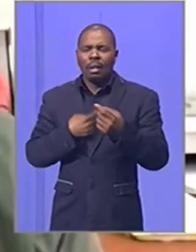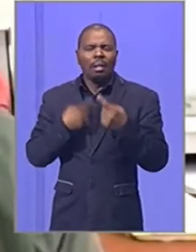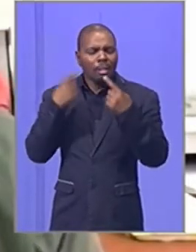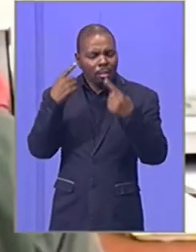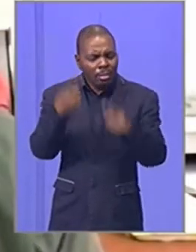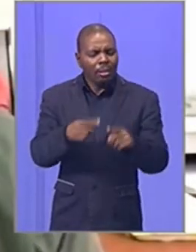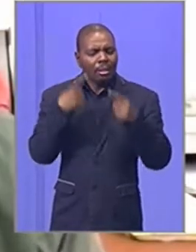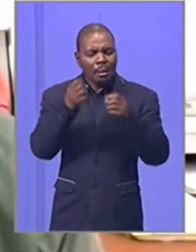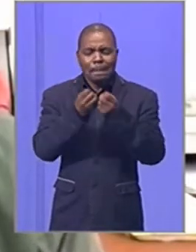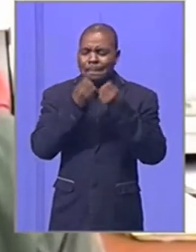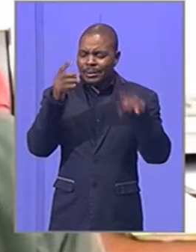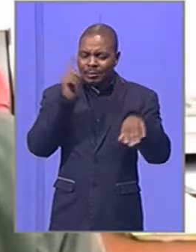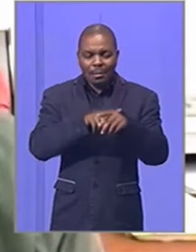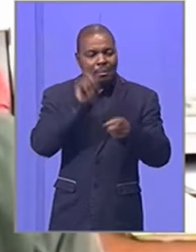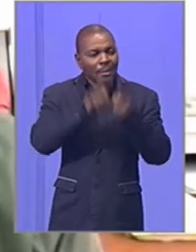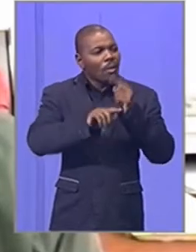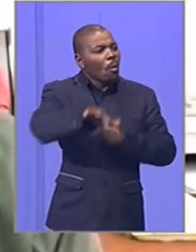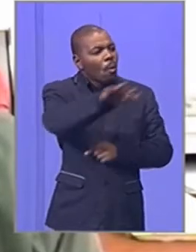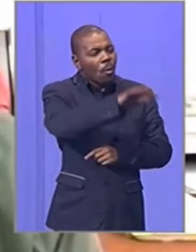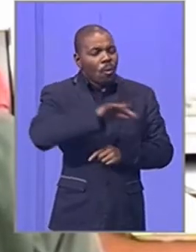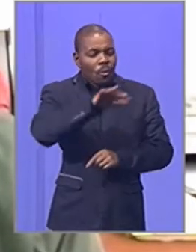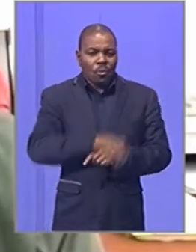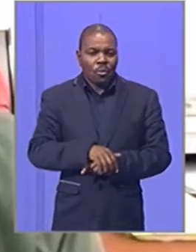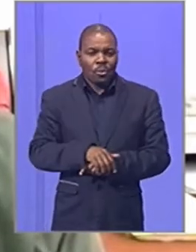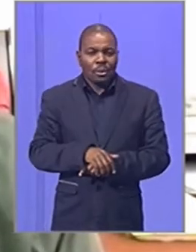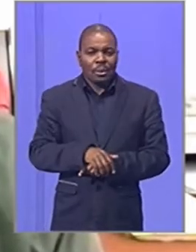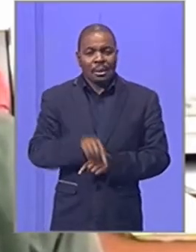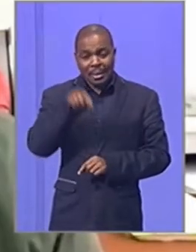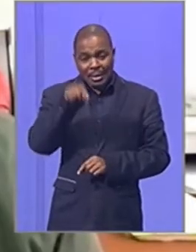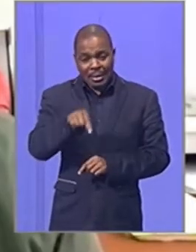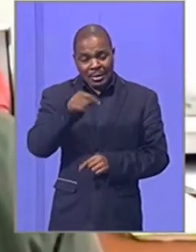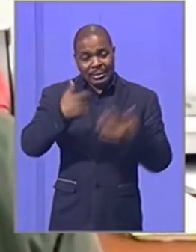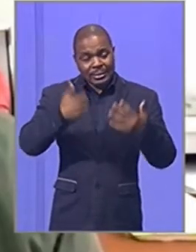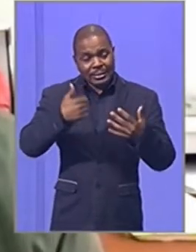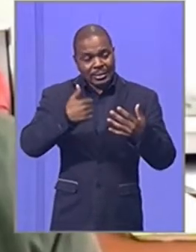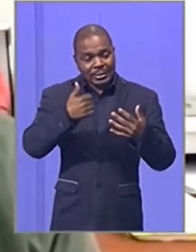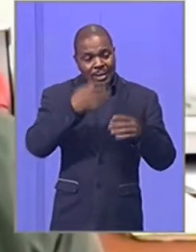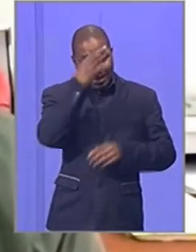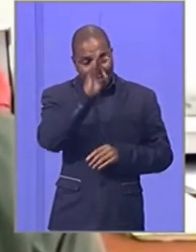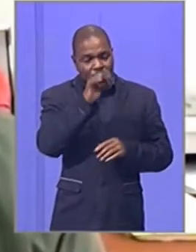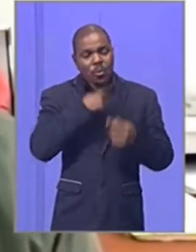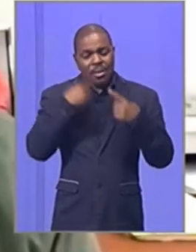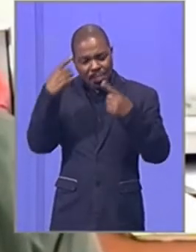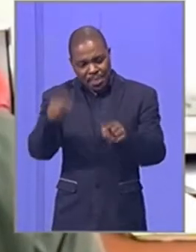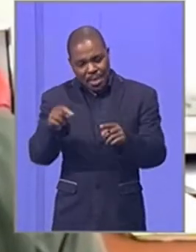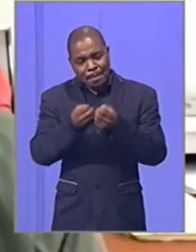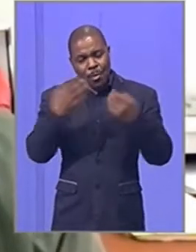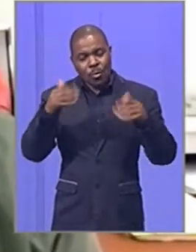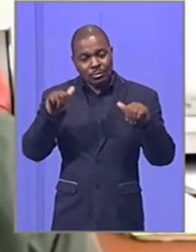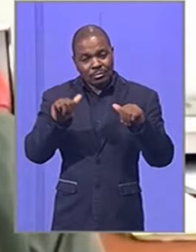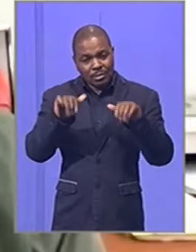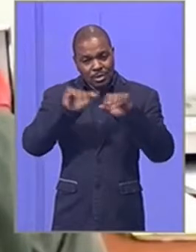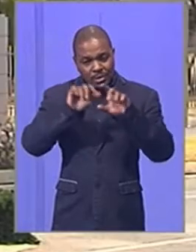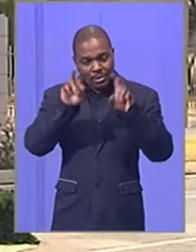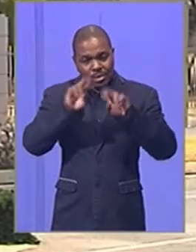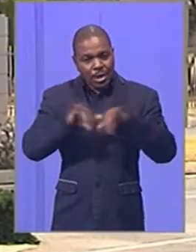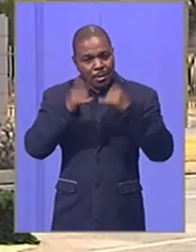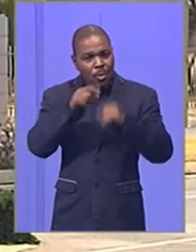other entity in this 6th parliament or department, the 6th parliament, precisely because of the problems at